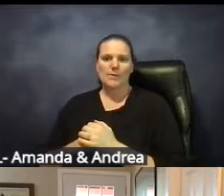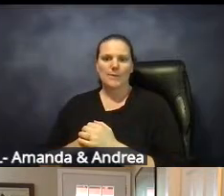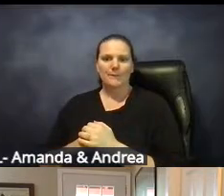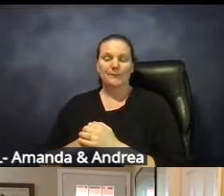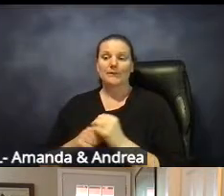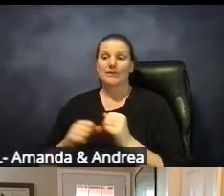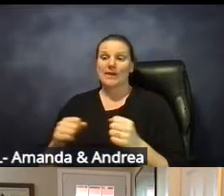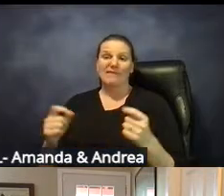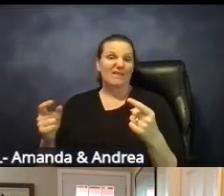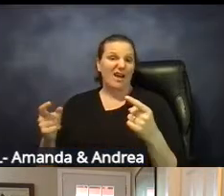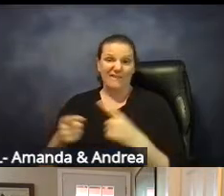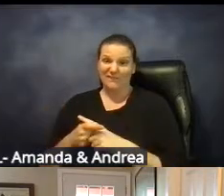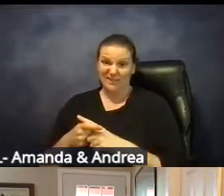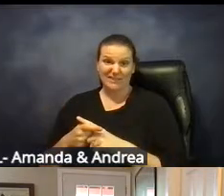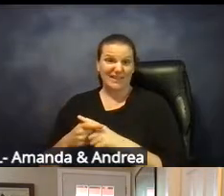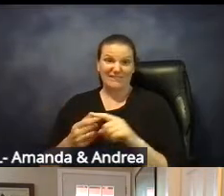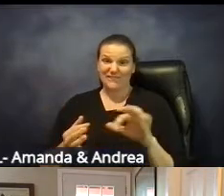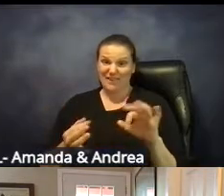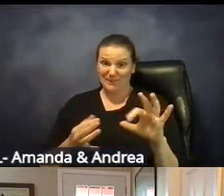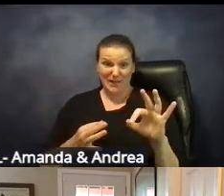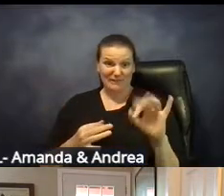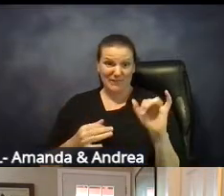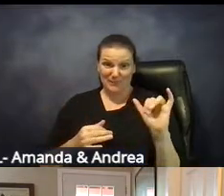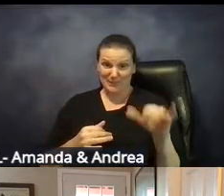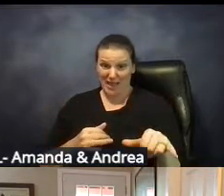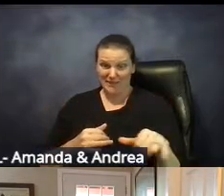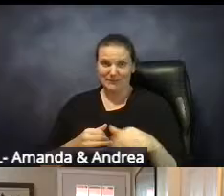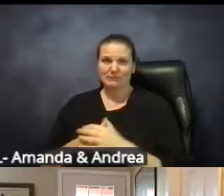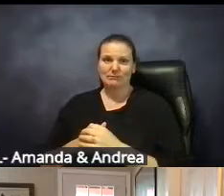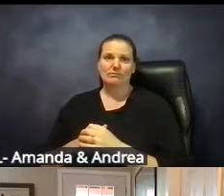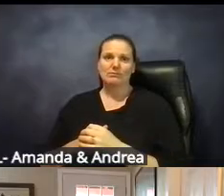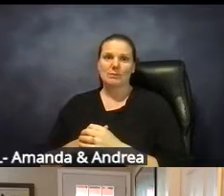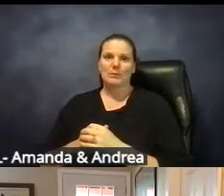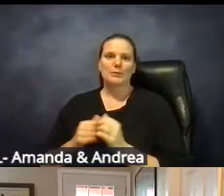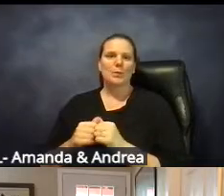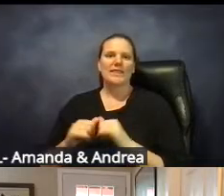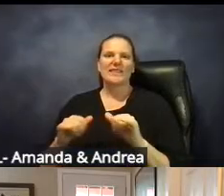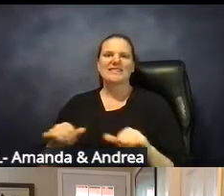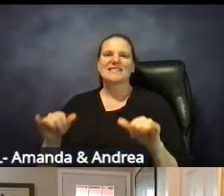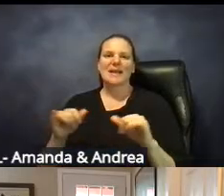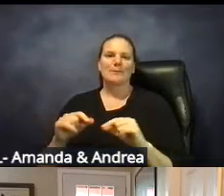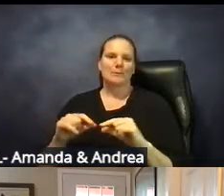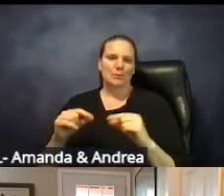conflicting feedback on something like this, even within a same group.